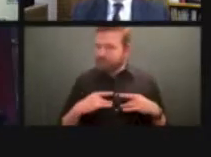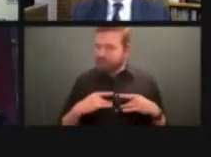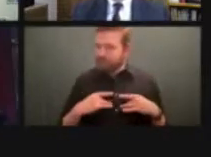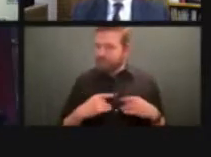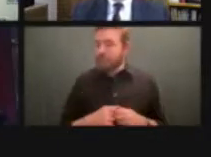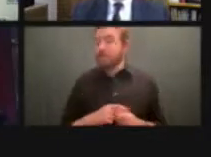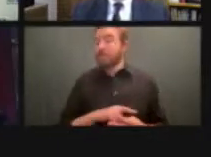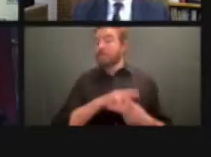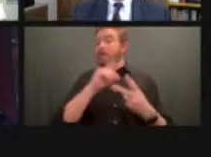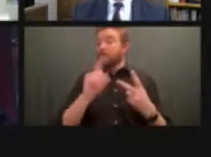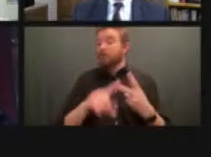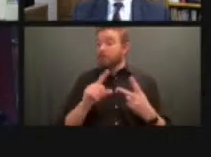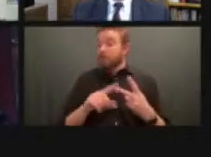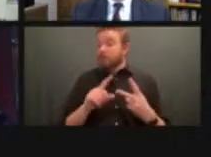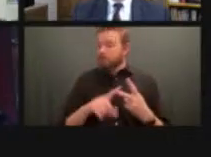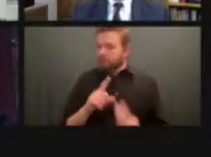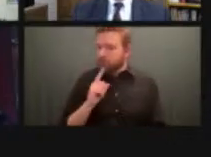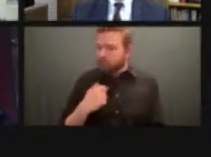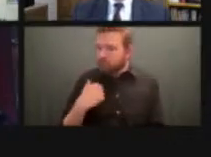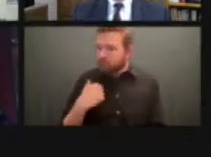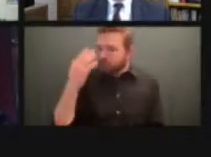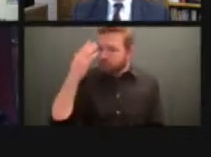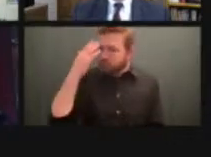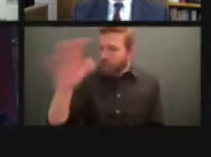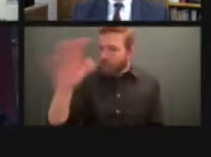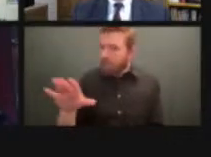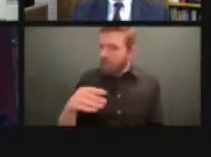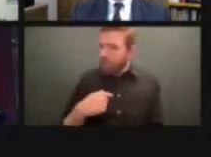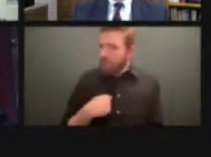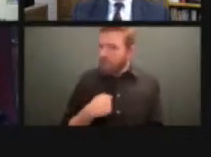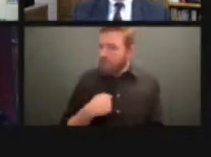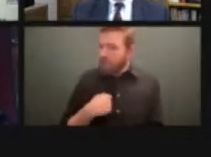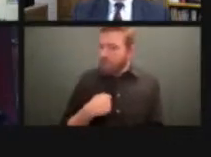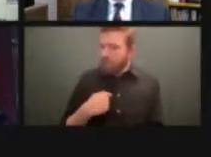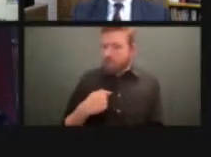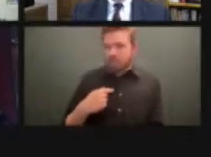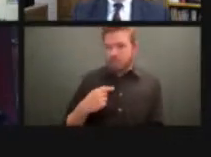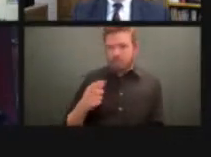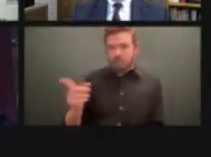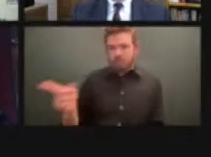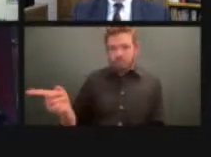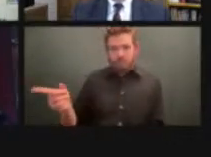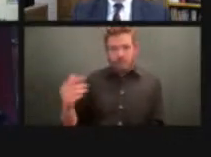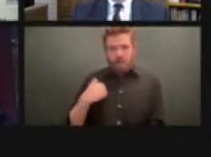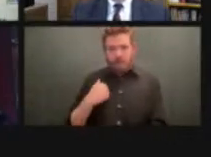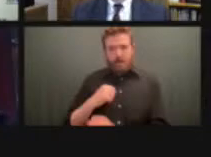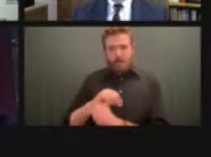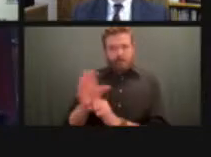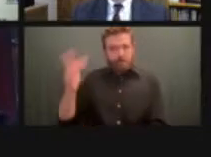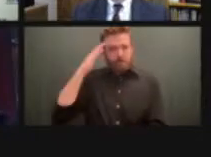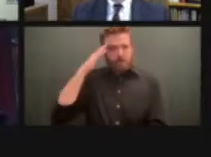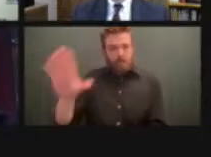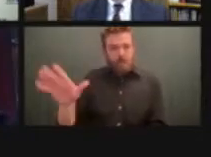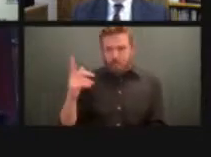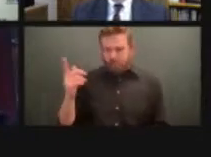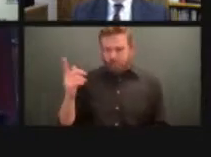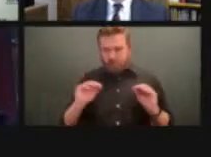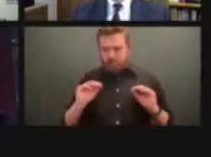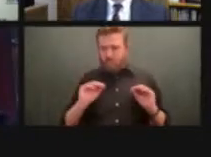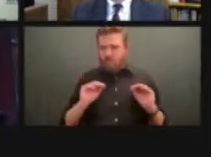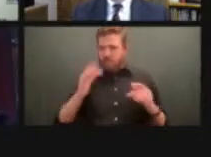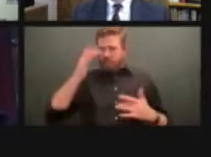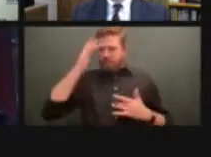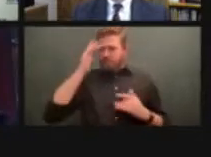it. Zero symptoms. She still has zero symptoms. To me, that's the bigger headline. If you do the right thing, you're